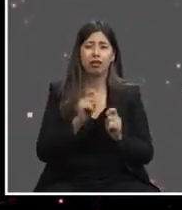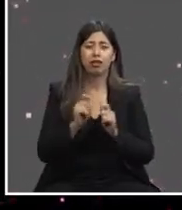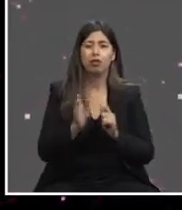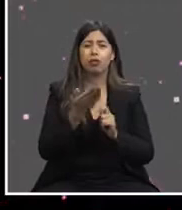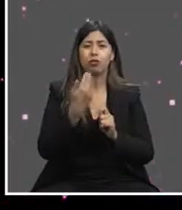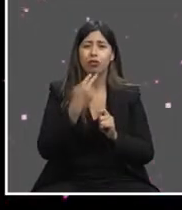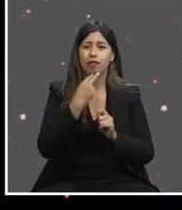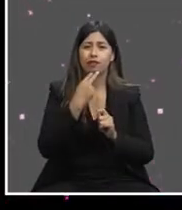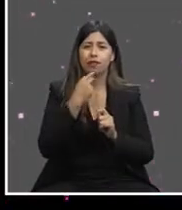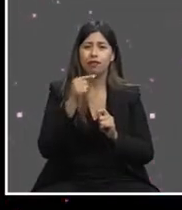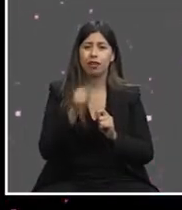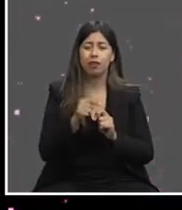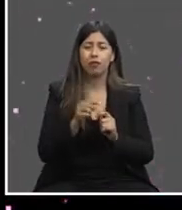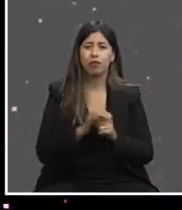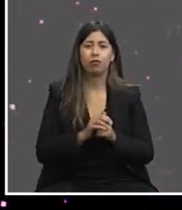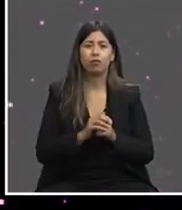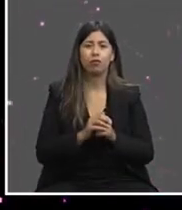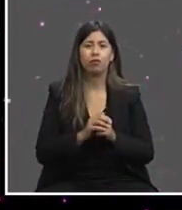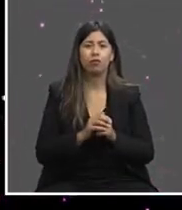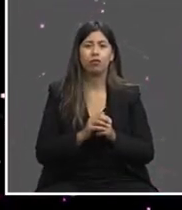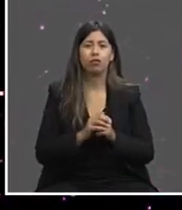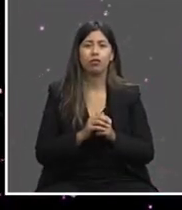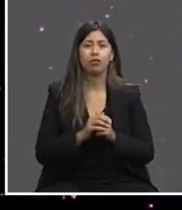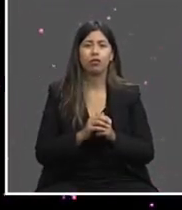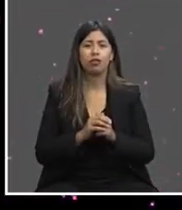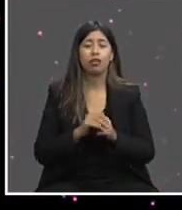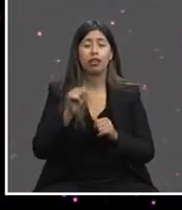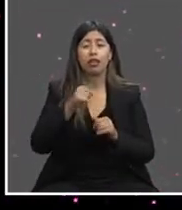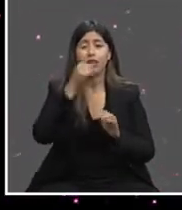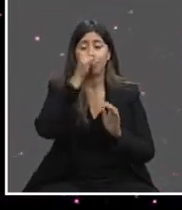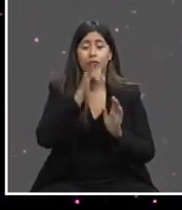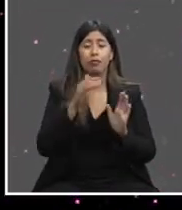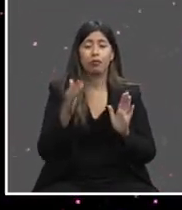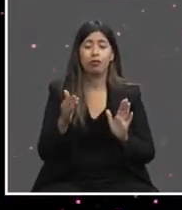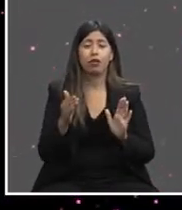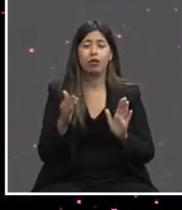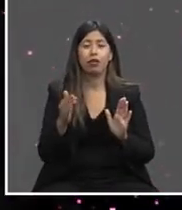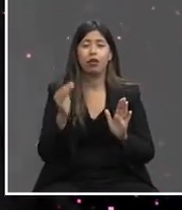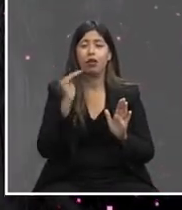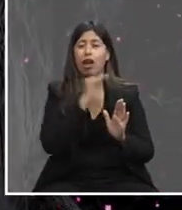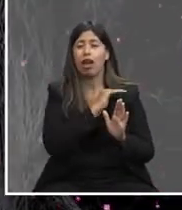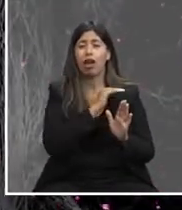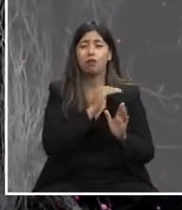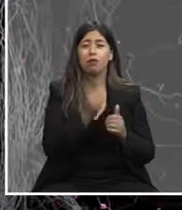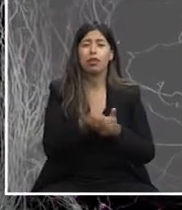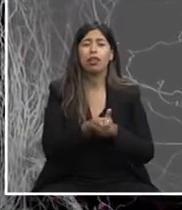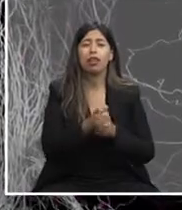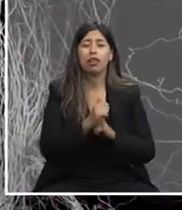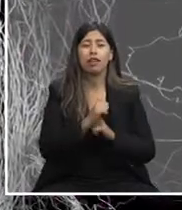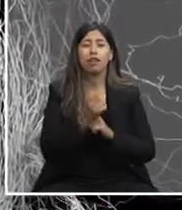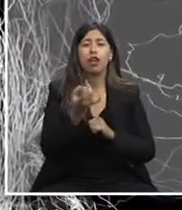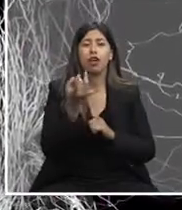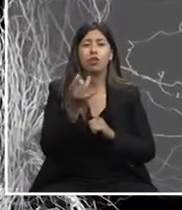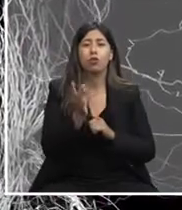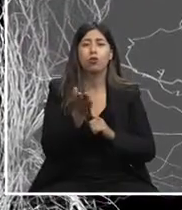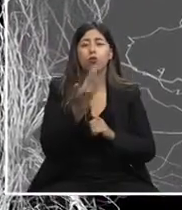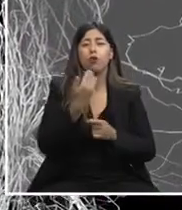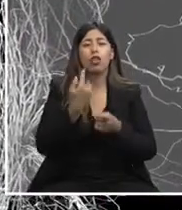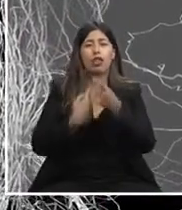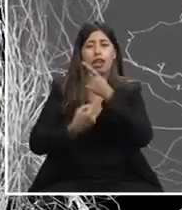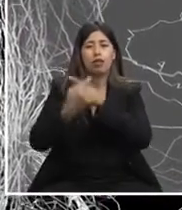This comparatively brief period is a unique challenge in the history of our species. Our response to it will define our